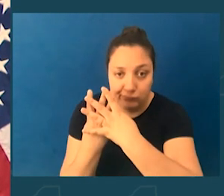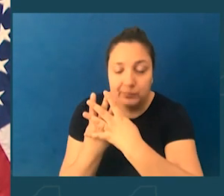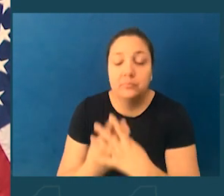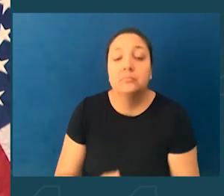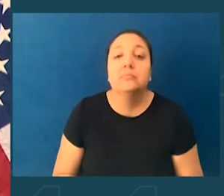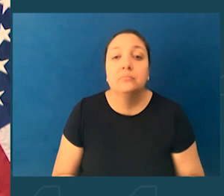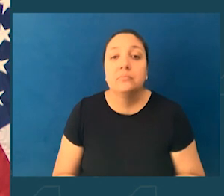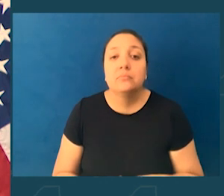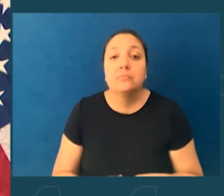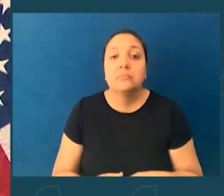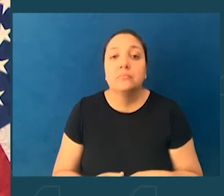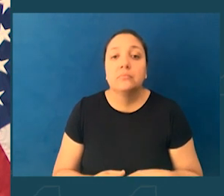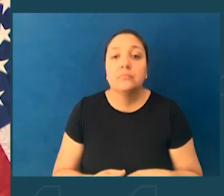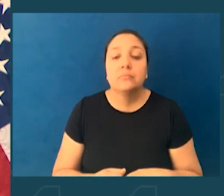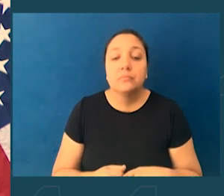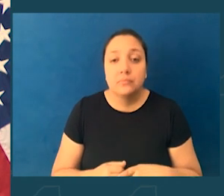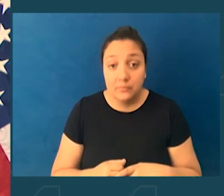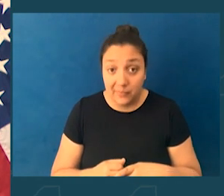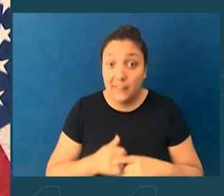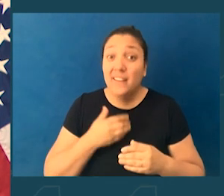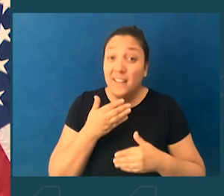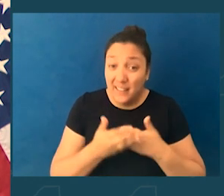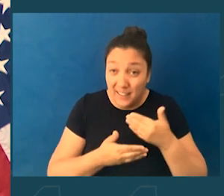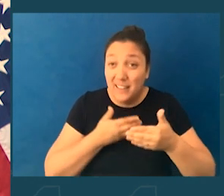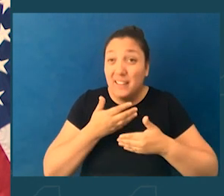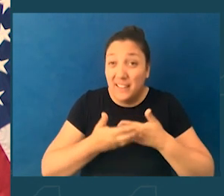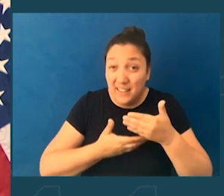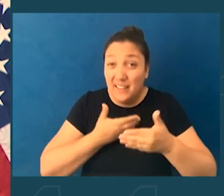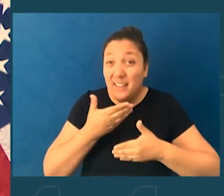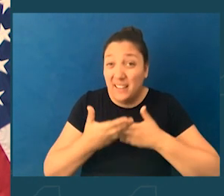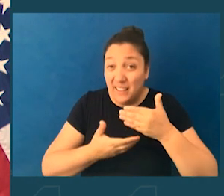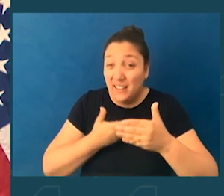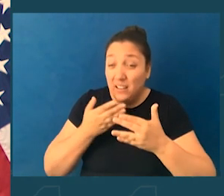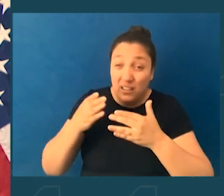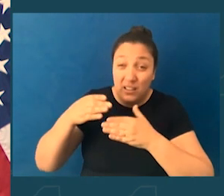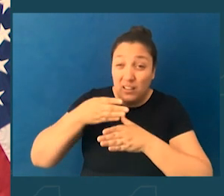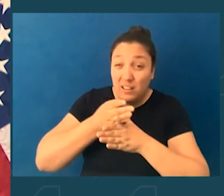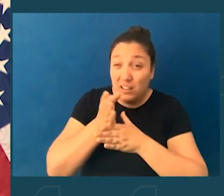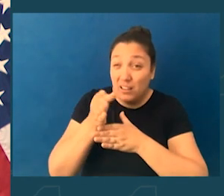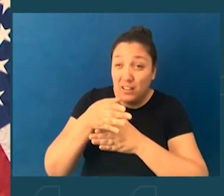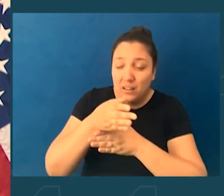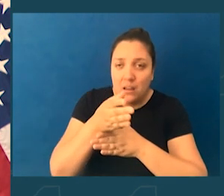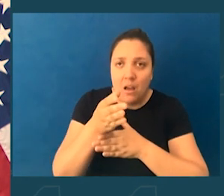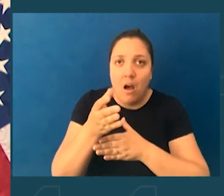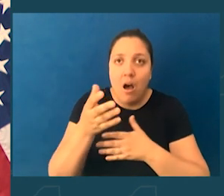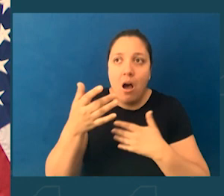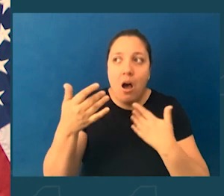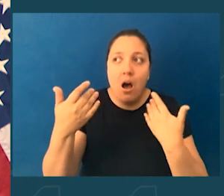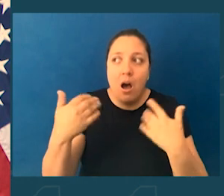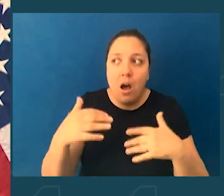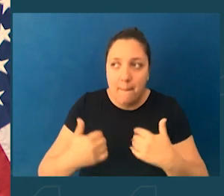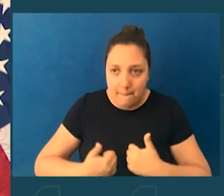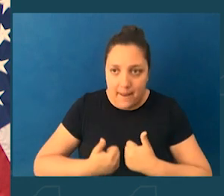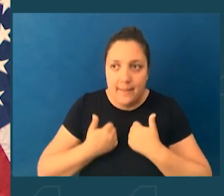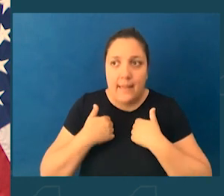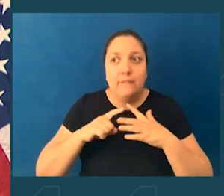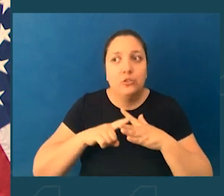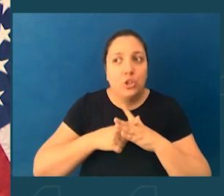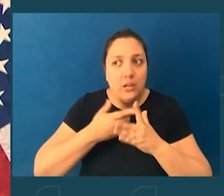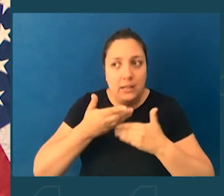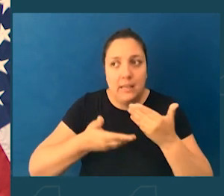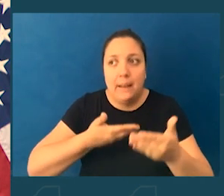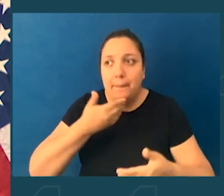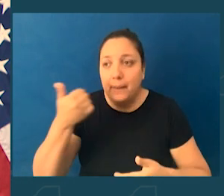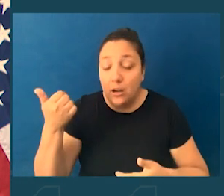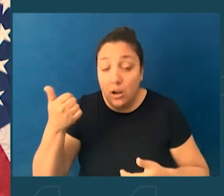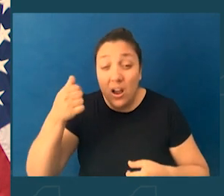combination of traditional and peer-led approaches to recovery, my life started changing for the better. I remember years of